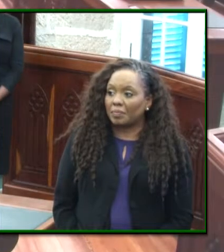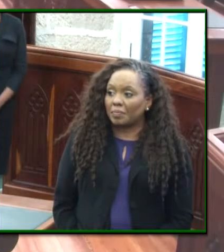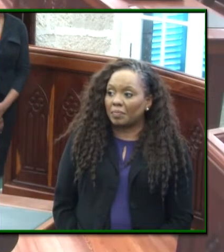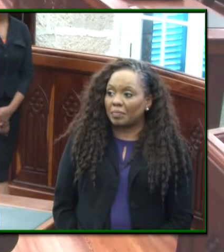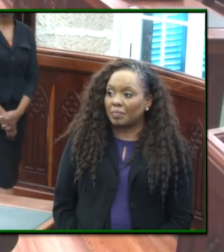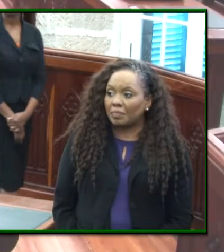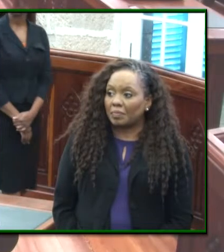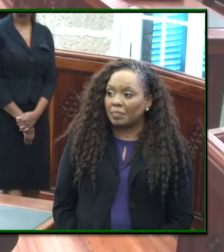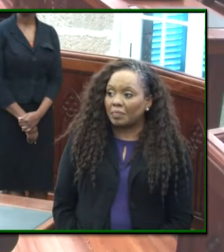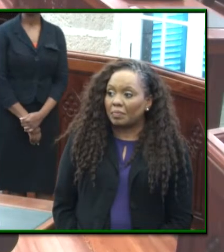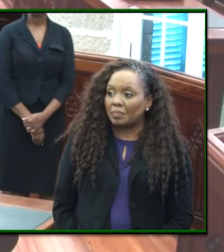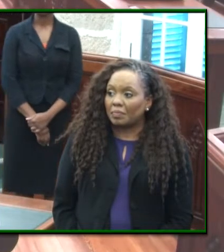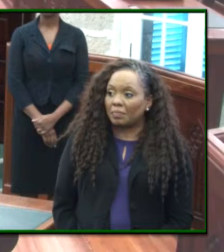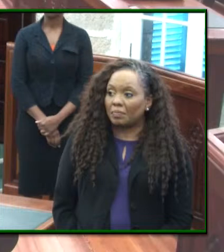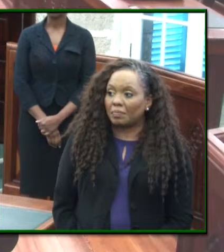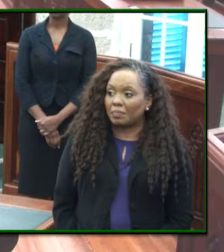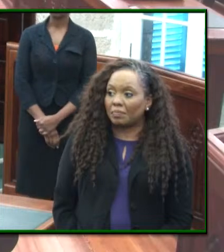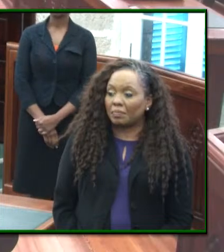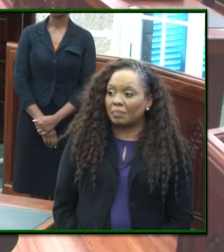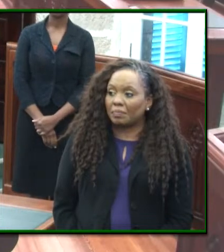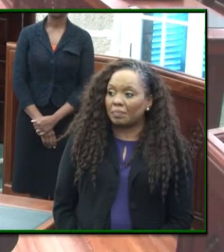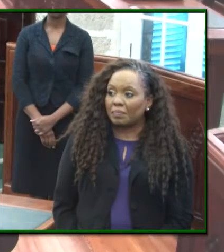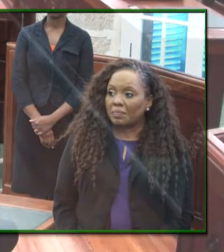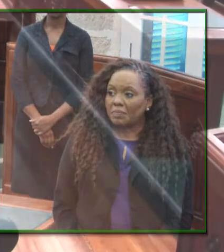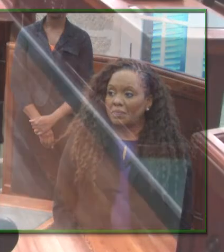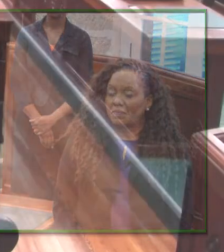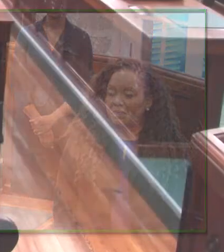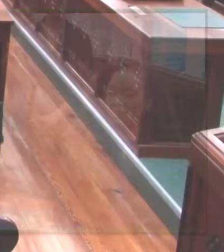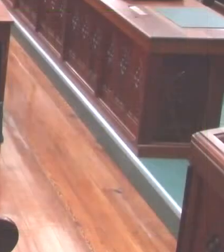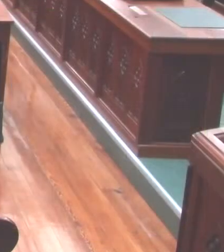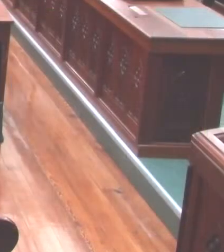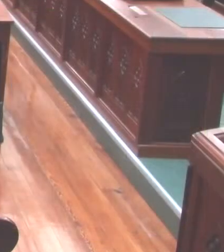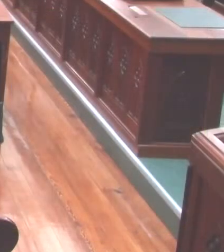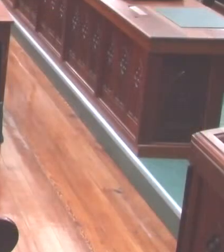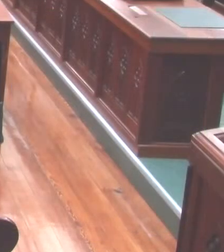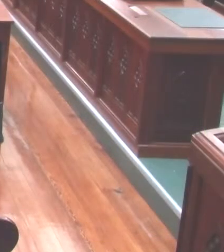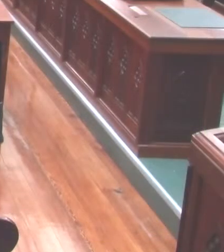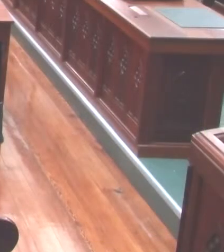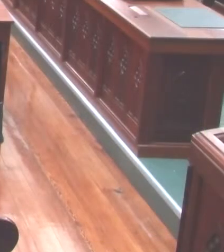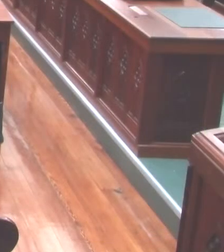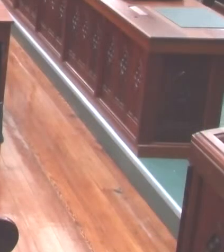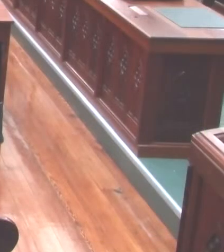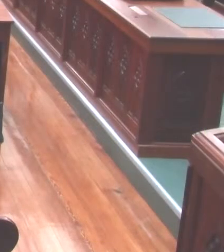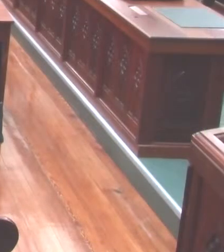Thank you, Mr. Chairman, and good morning to the chamber.